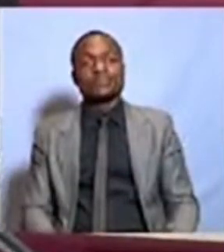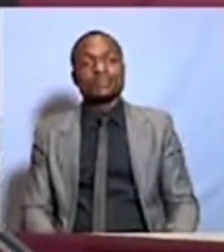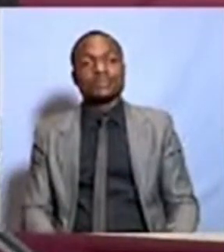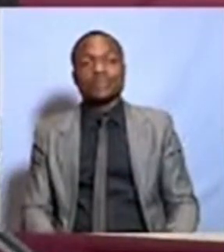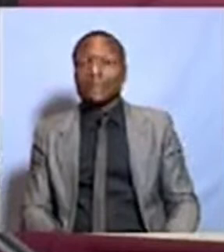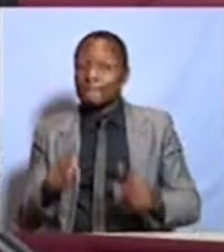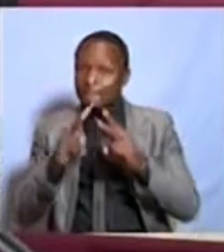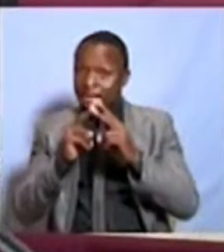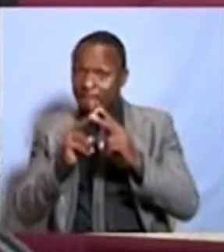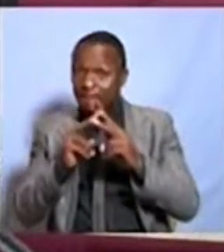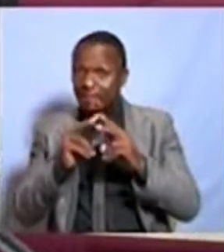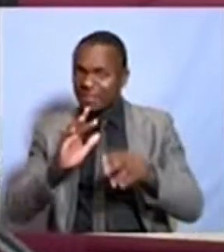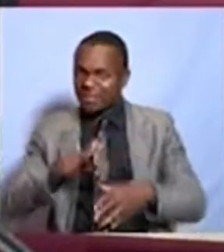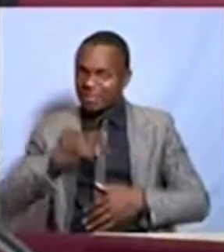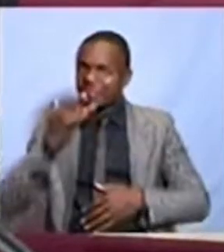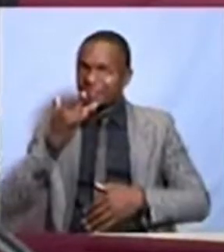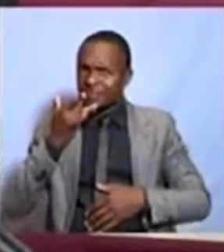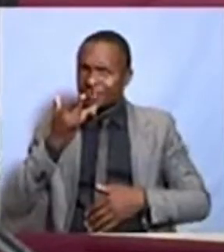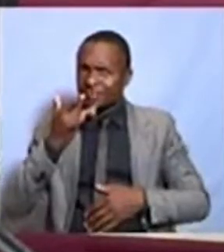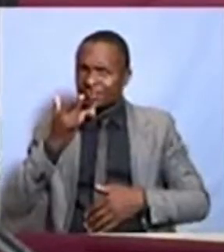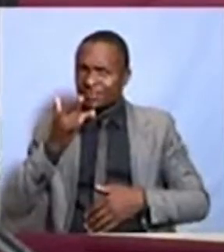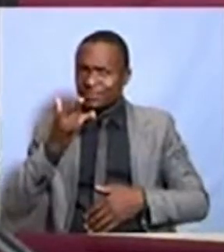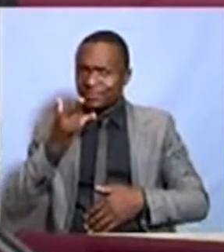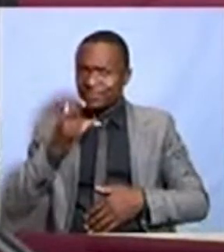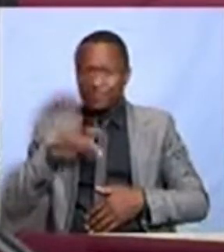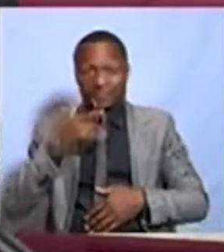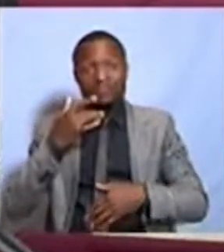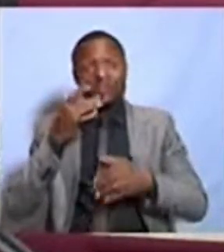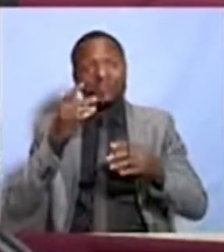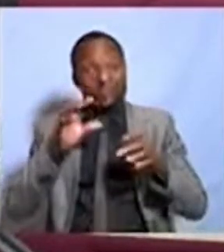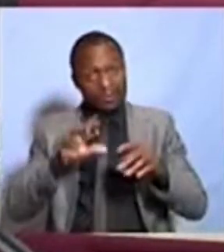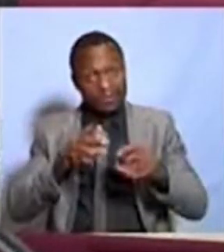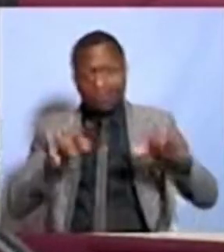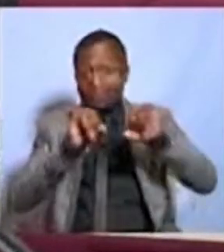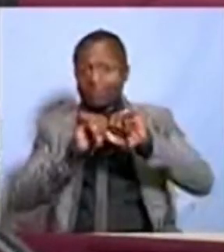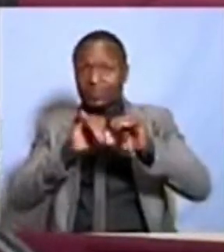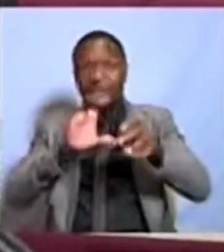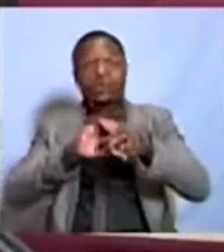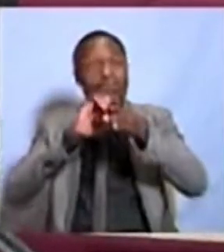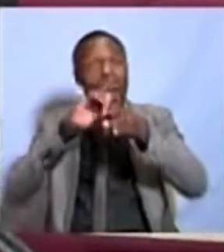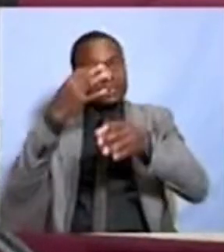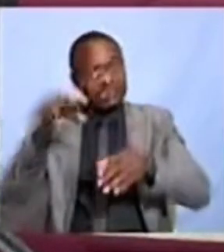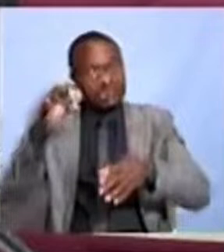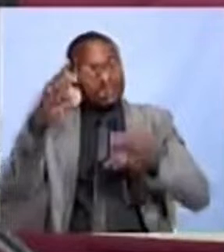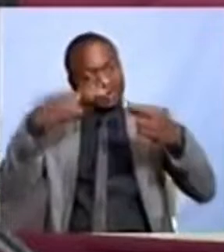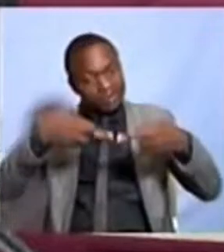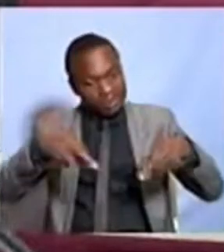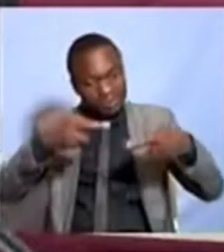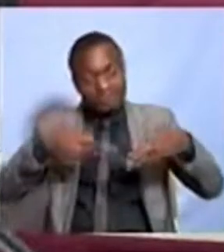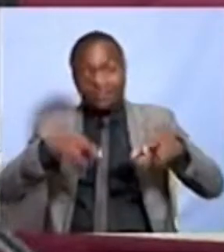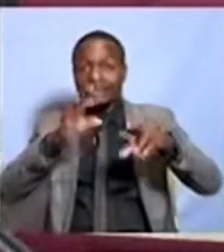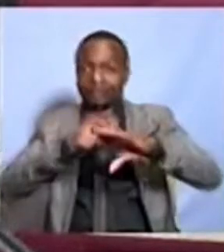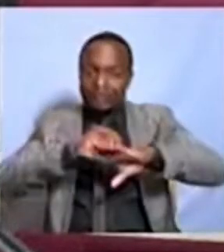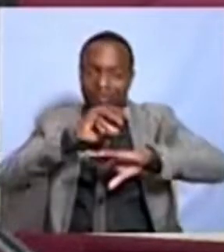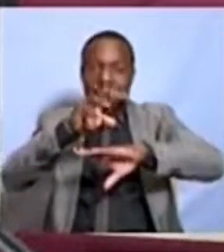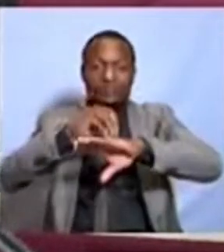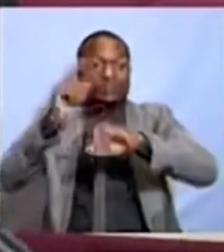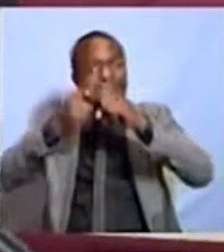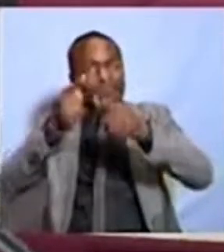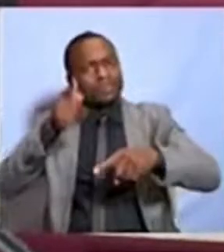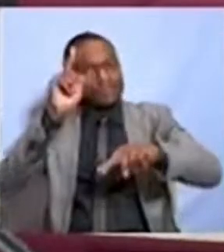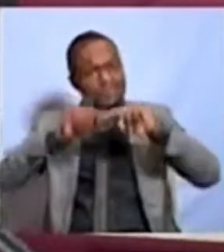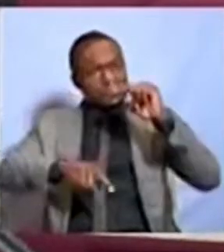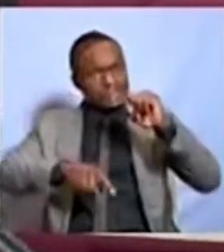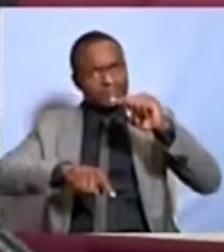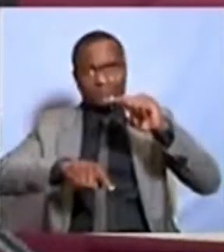are very we are an important key stakeholder when it comes to research and comes to advising, but we can't